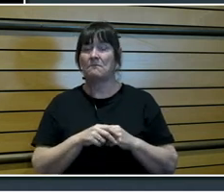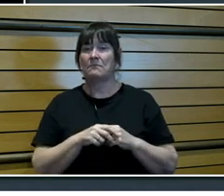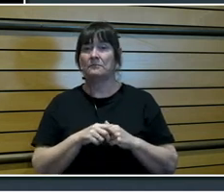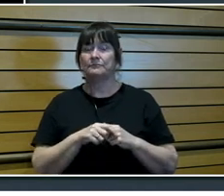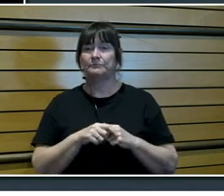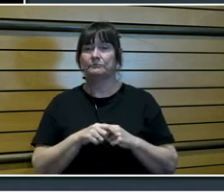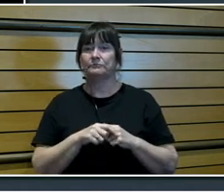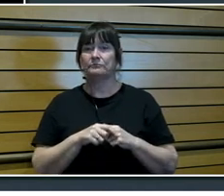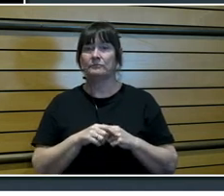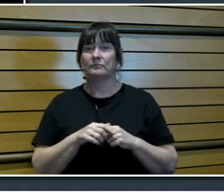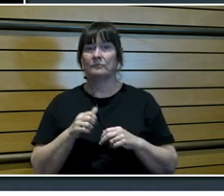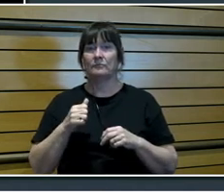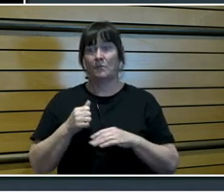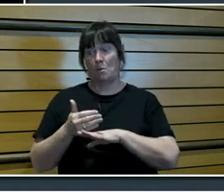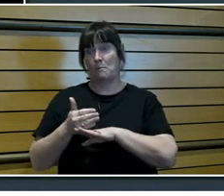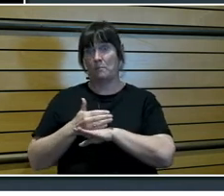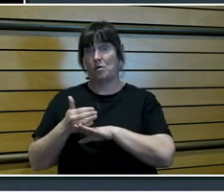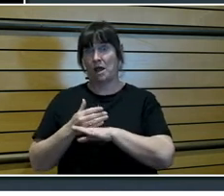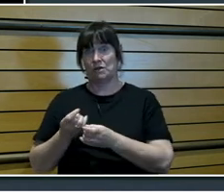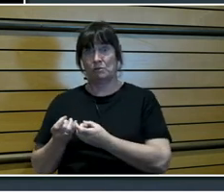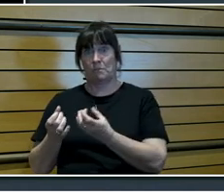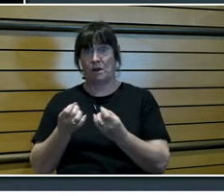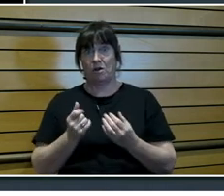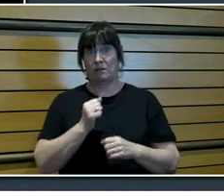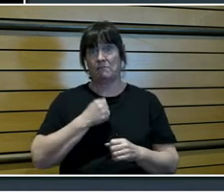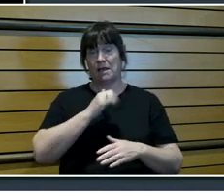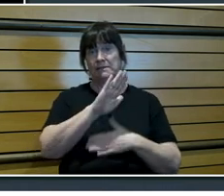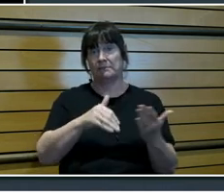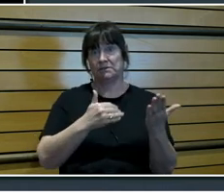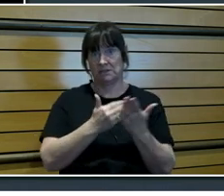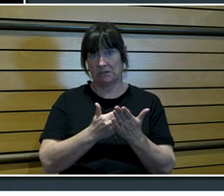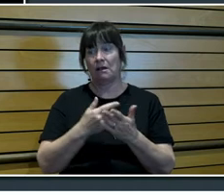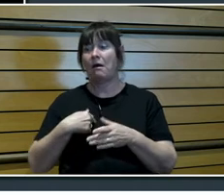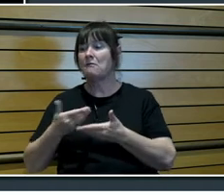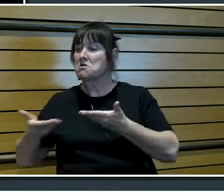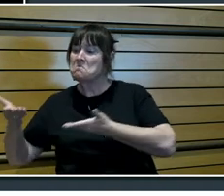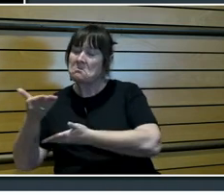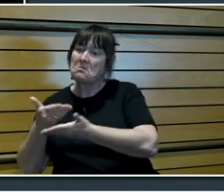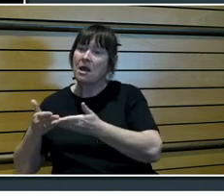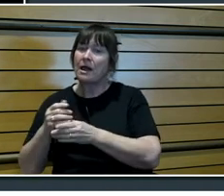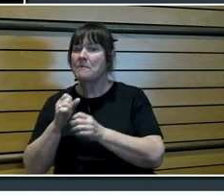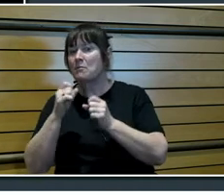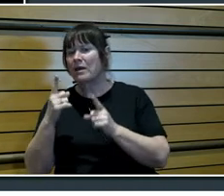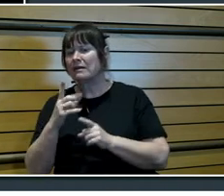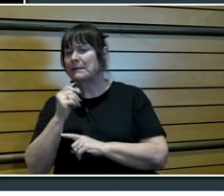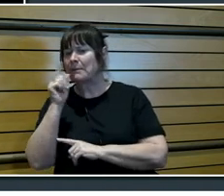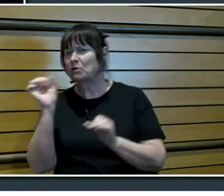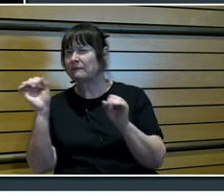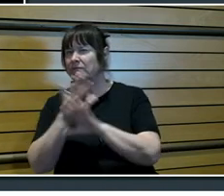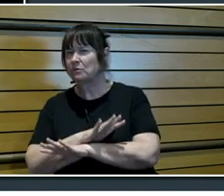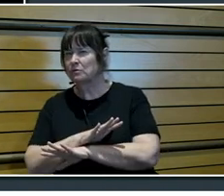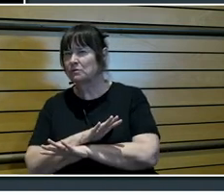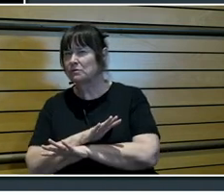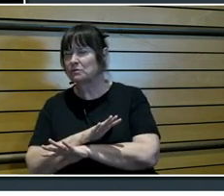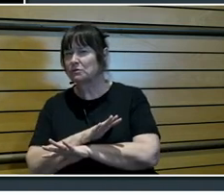because in my discussions prior to preparing this, I've become aware that there's confusion amongst